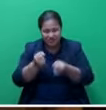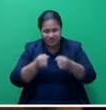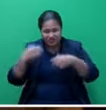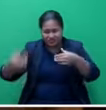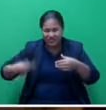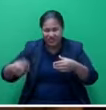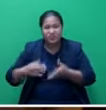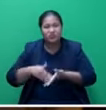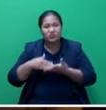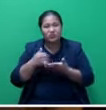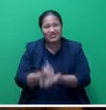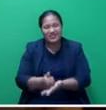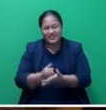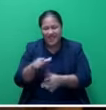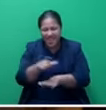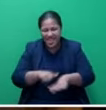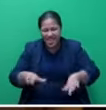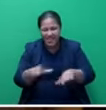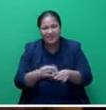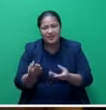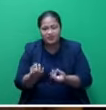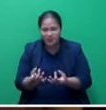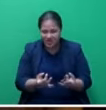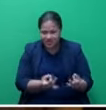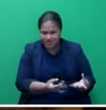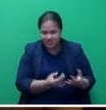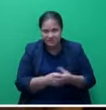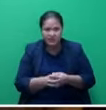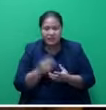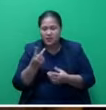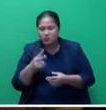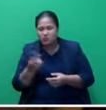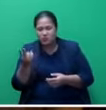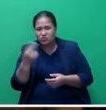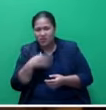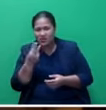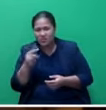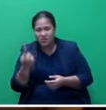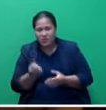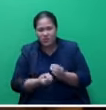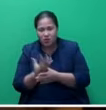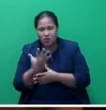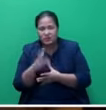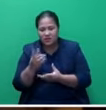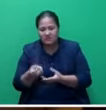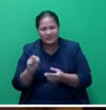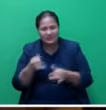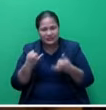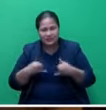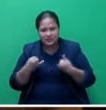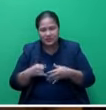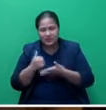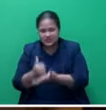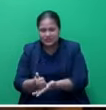preparation. Another 239 growers were assisted with farm equipment and implements.